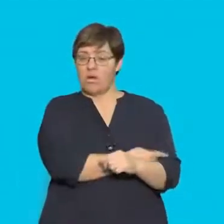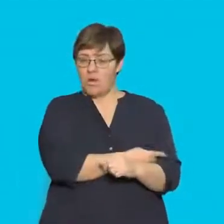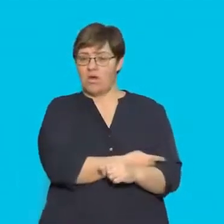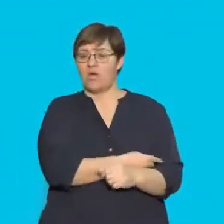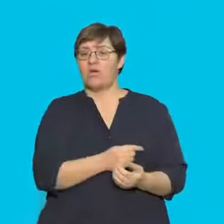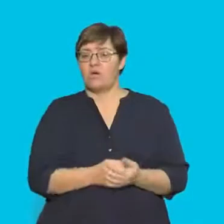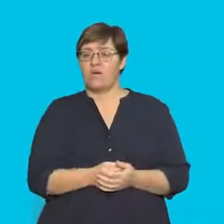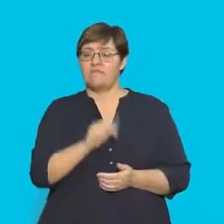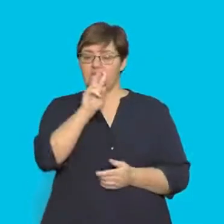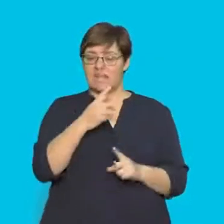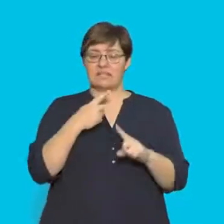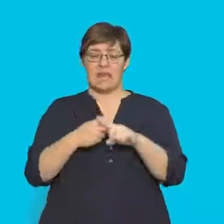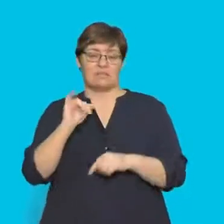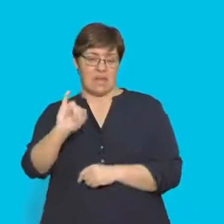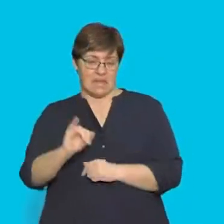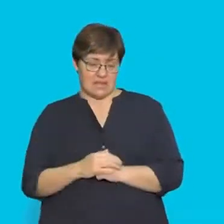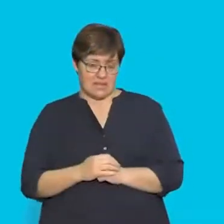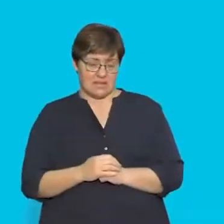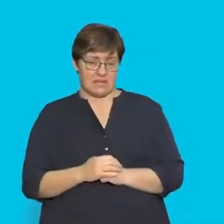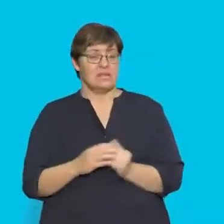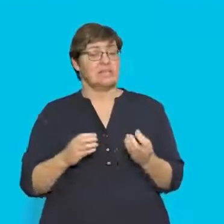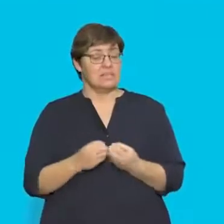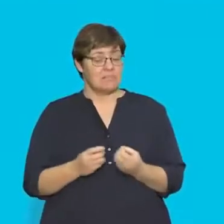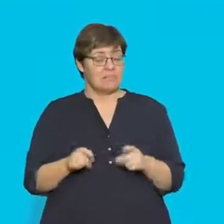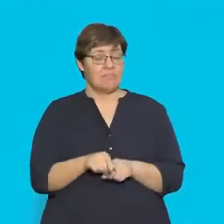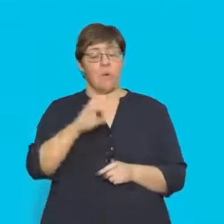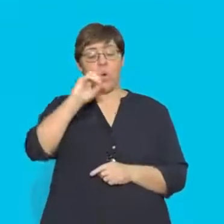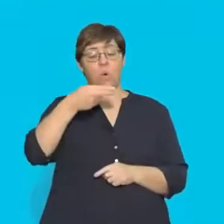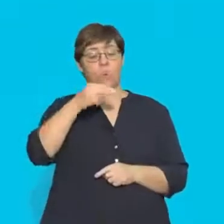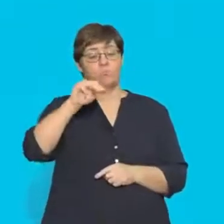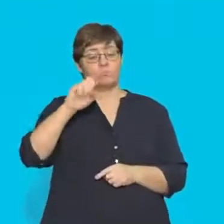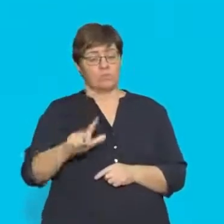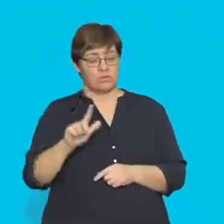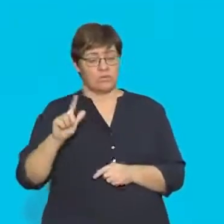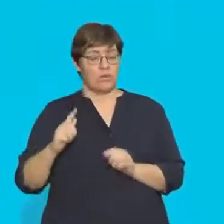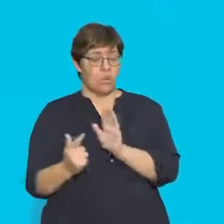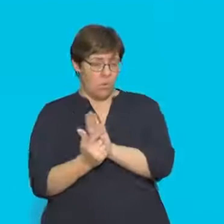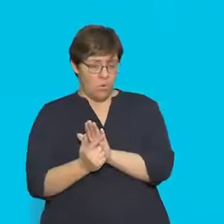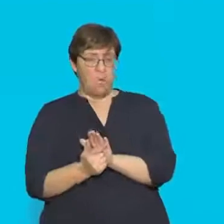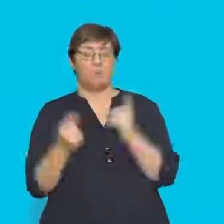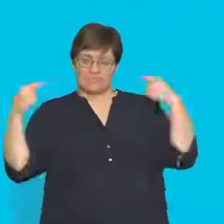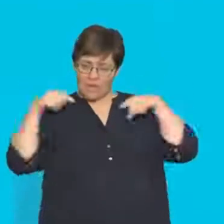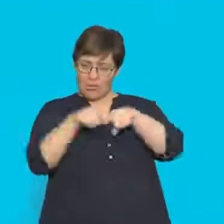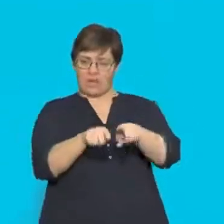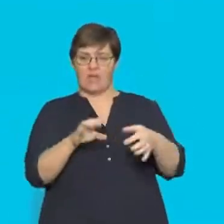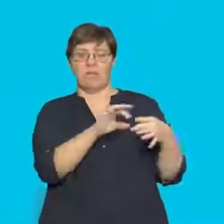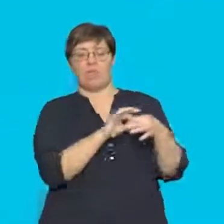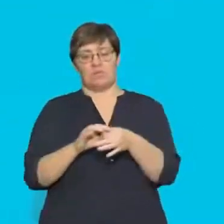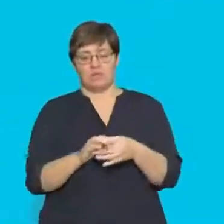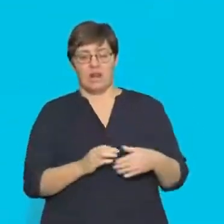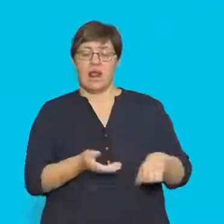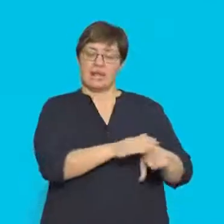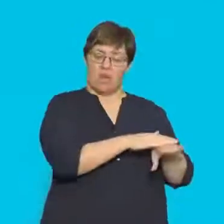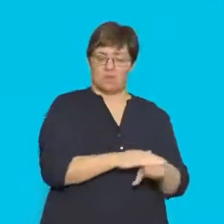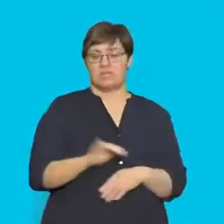times I. And we know even in Ohm's law that voltage and current are related. They're directly proportional to each other. So if